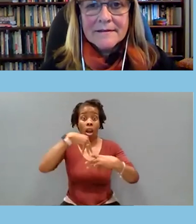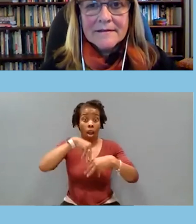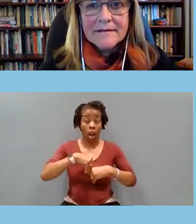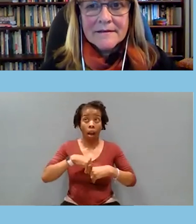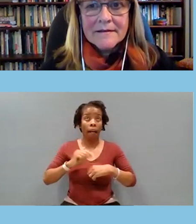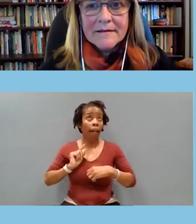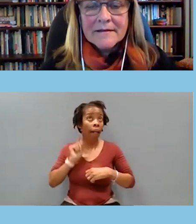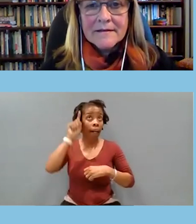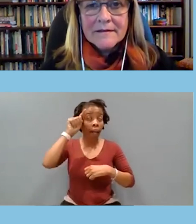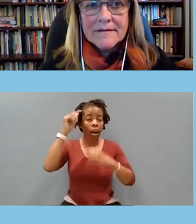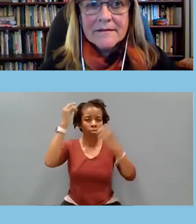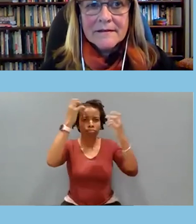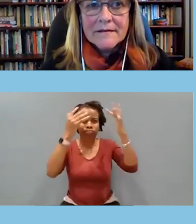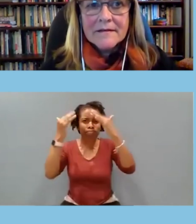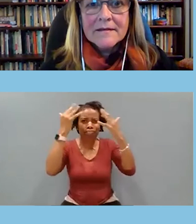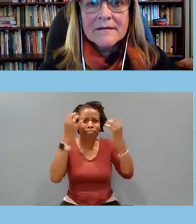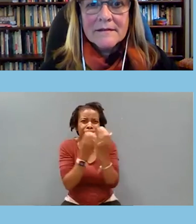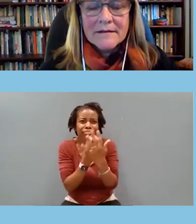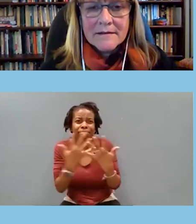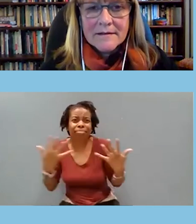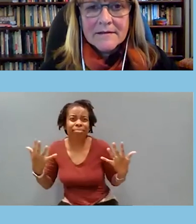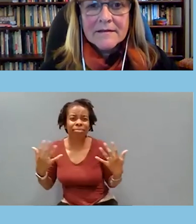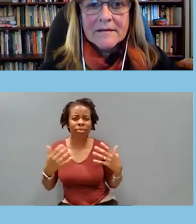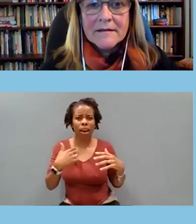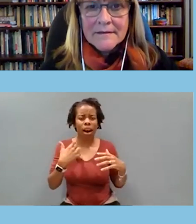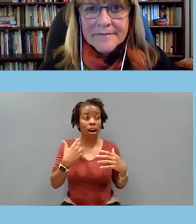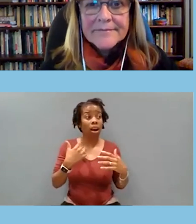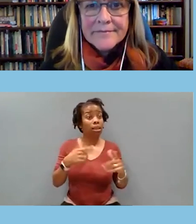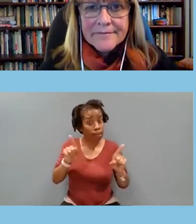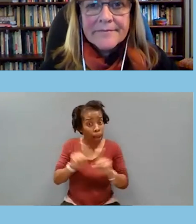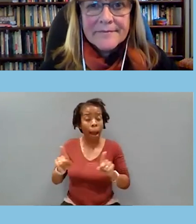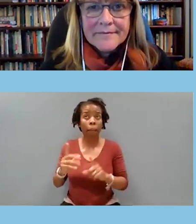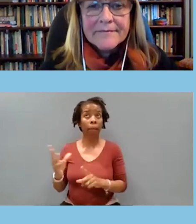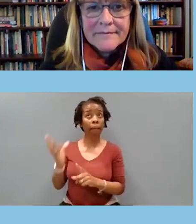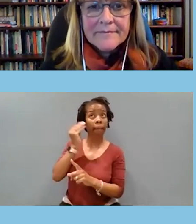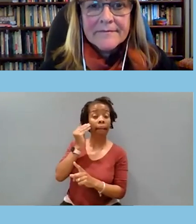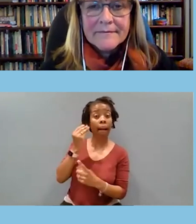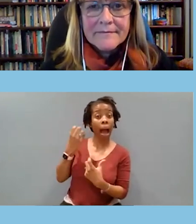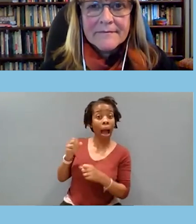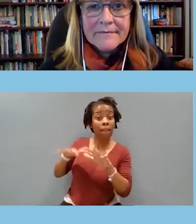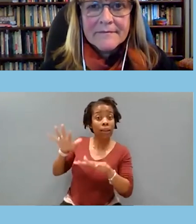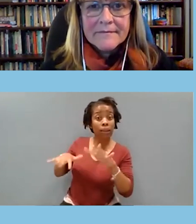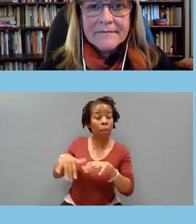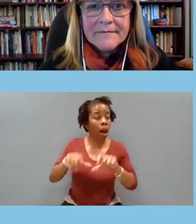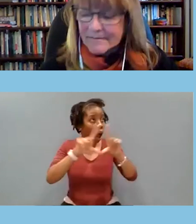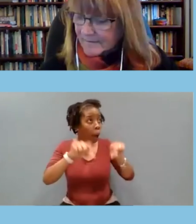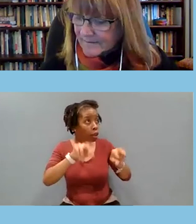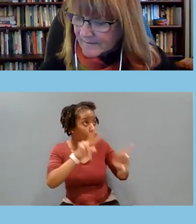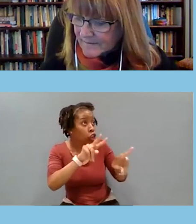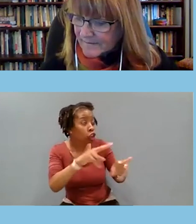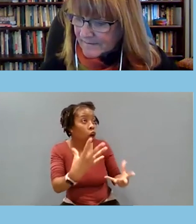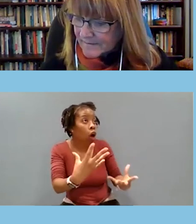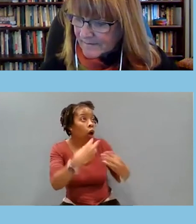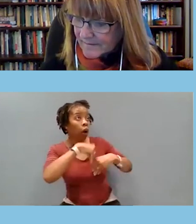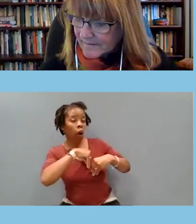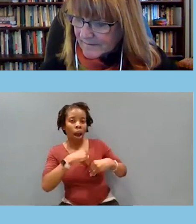the relation between language and image and language and sound in that work. I feel that maybe what it kind of behoves